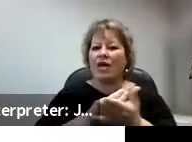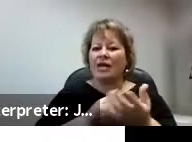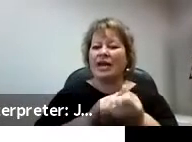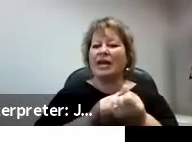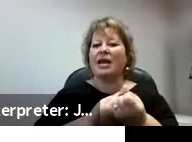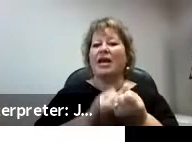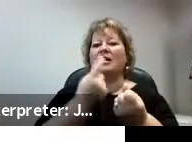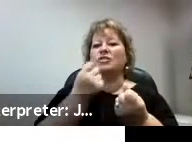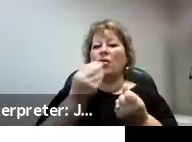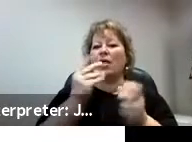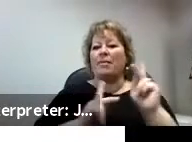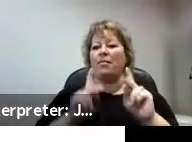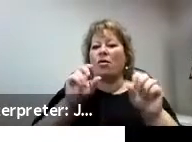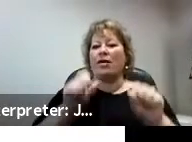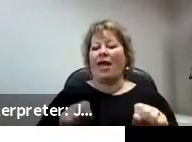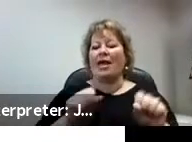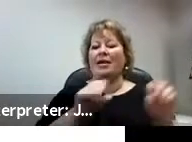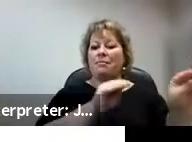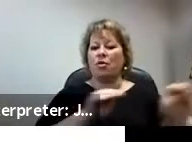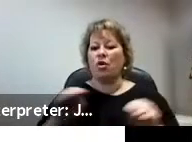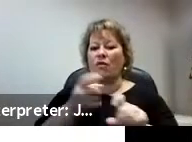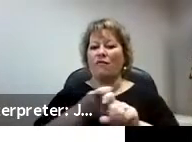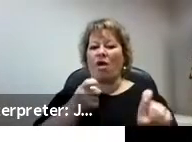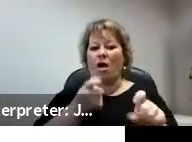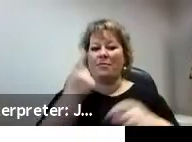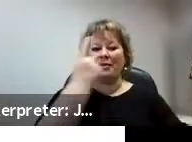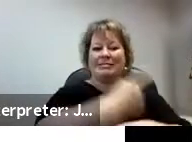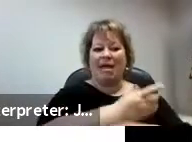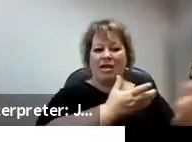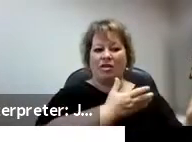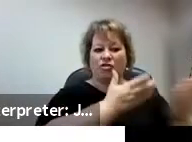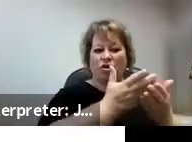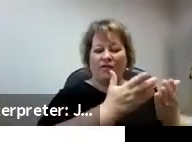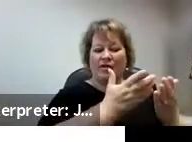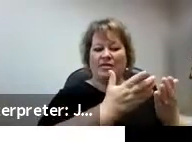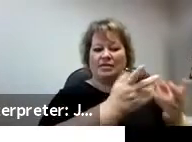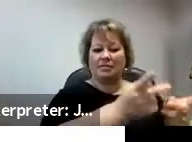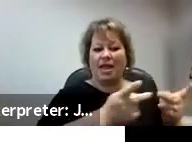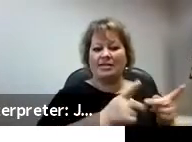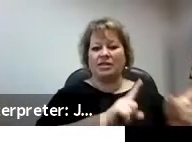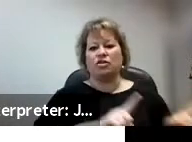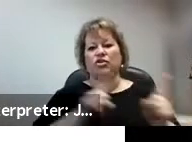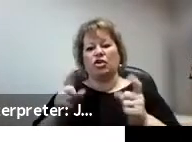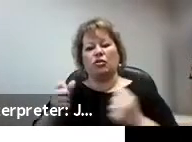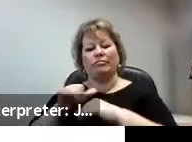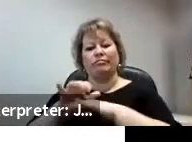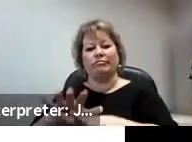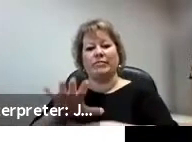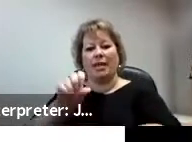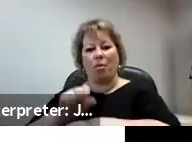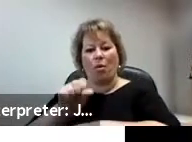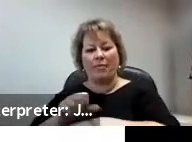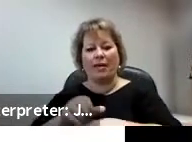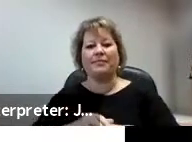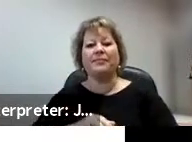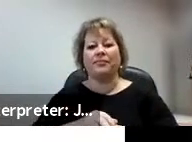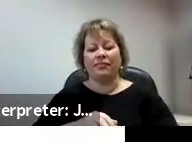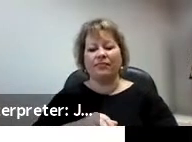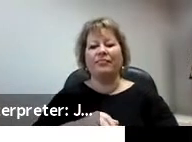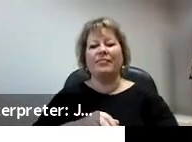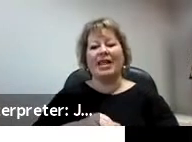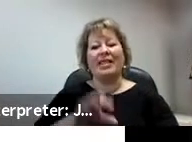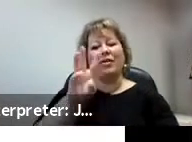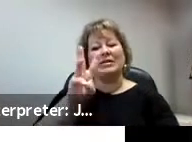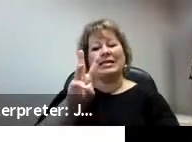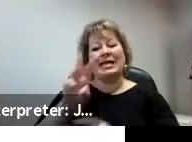facility-based day services to competitive integrated employment. Released through an RFP, six providers